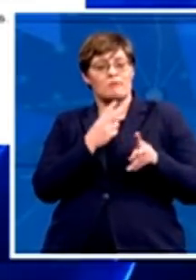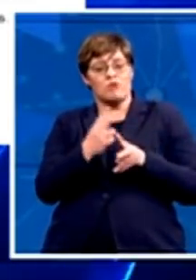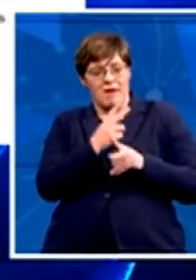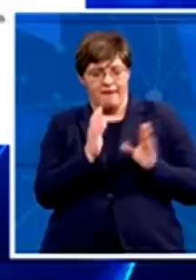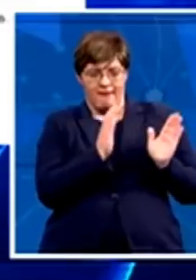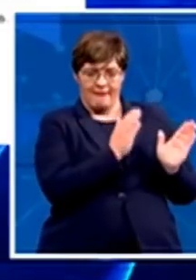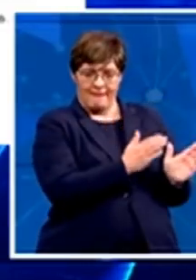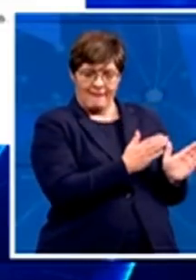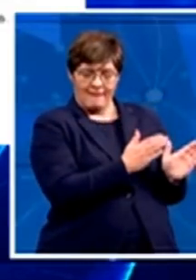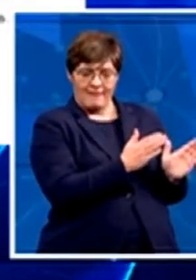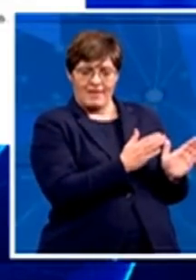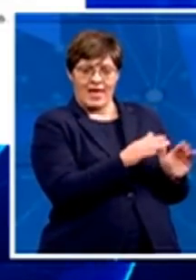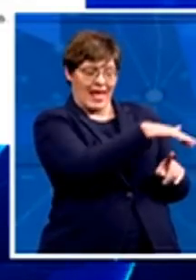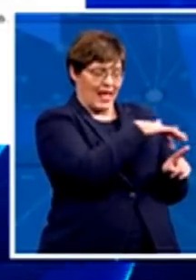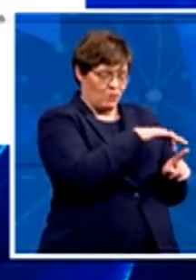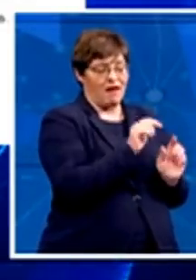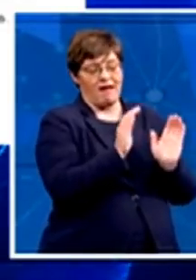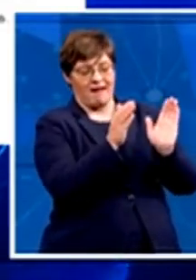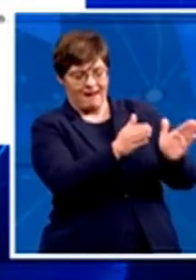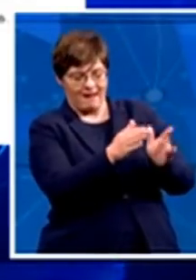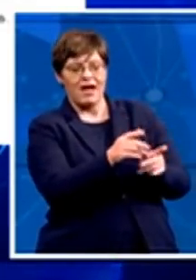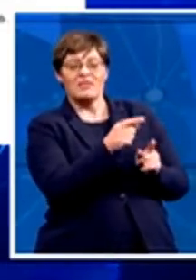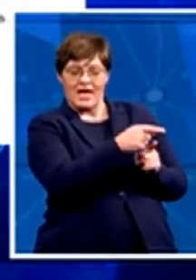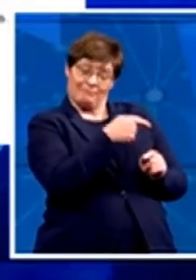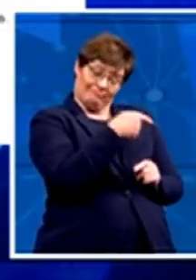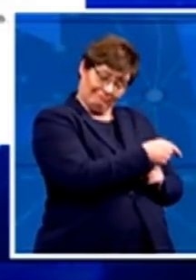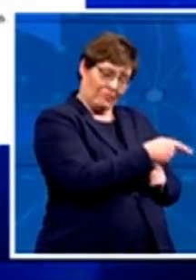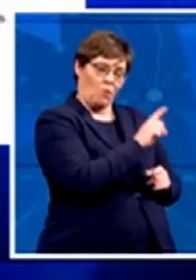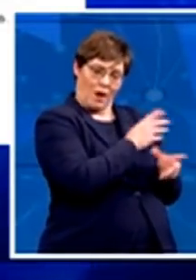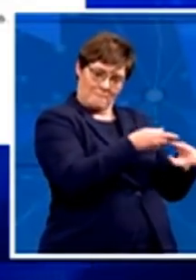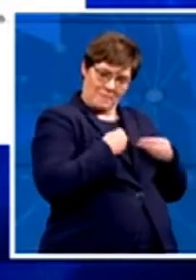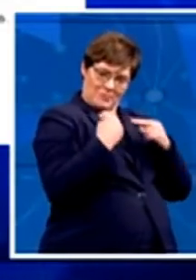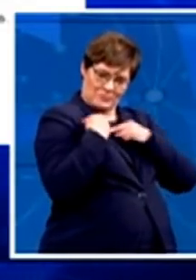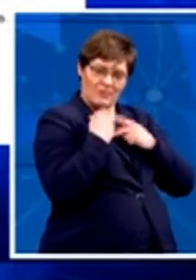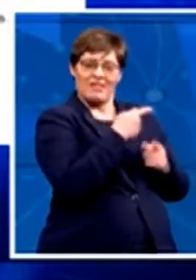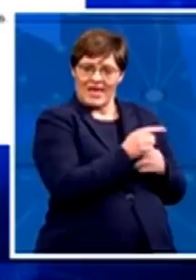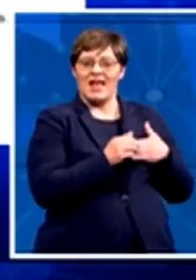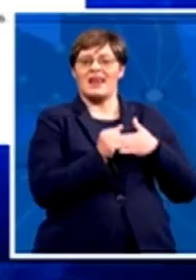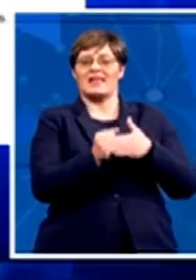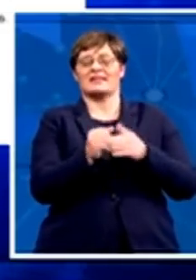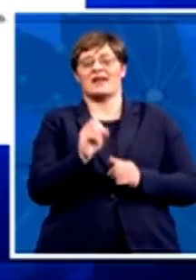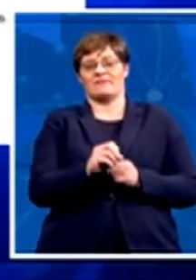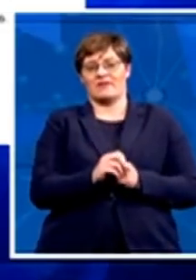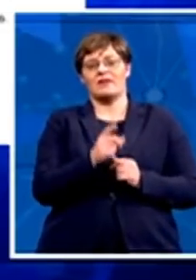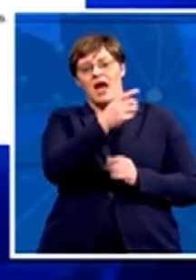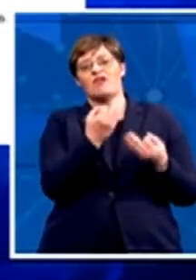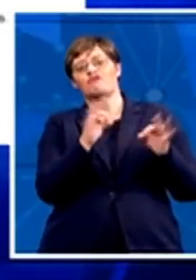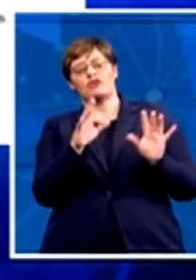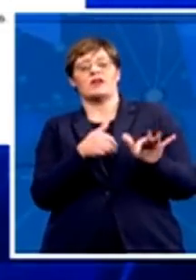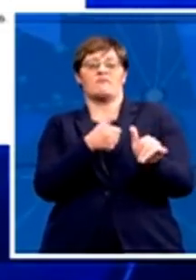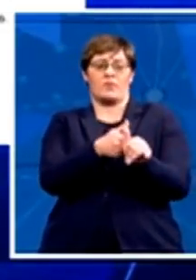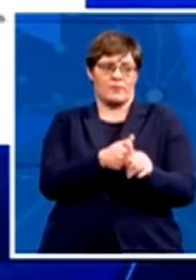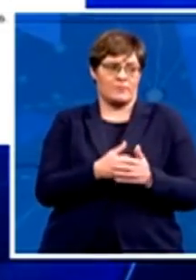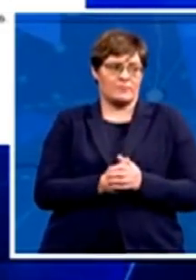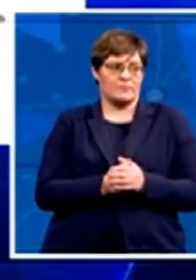they then lead the process, and other members then follow freely thereafter. The third option, Chair, is